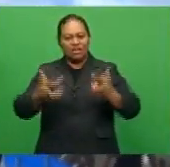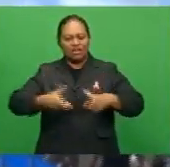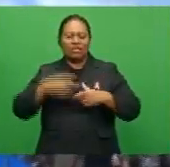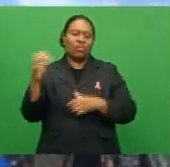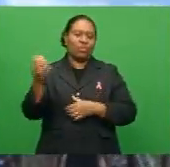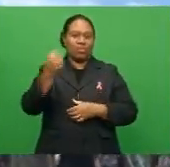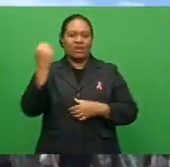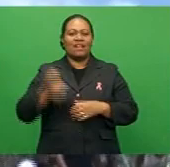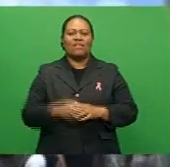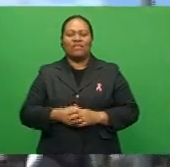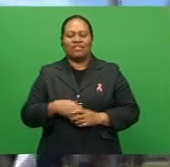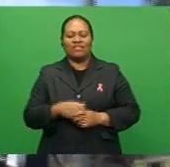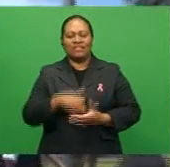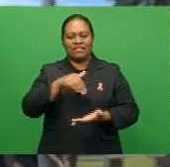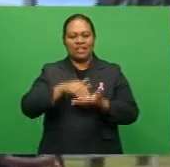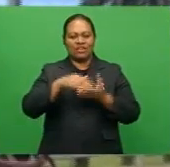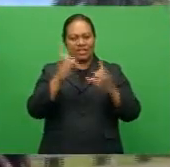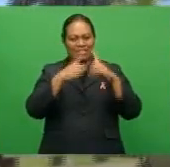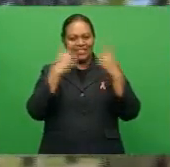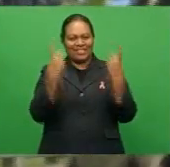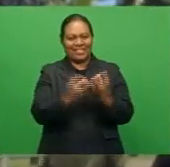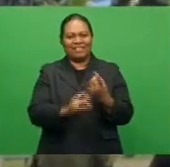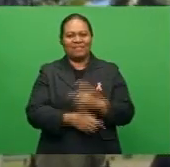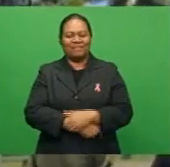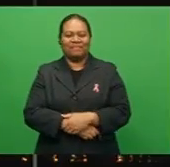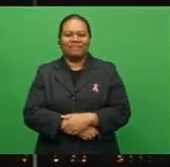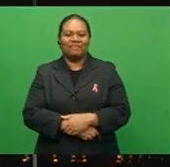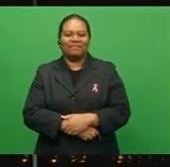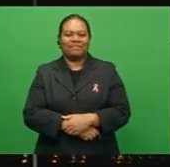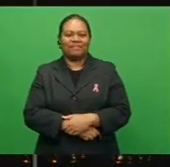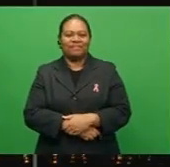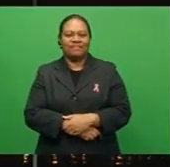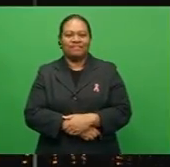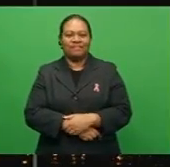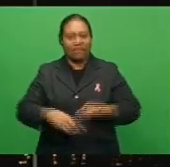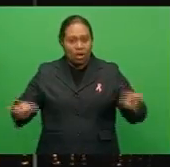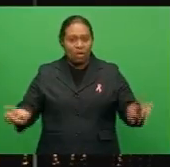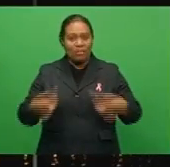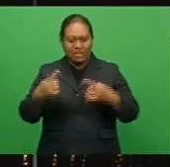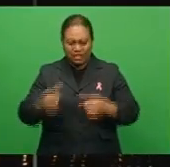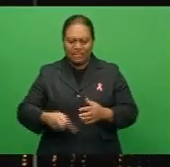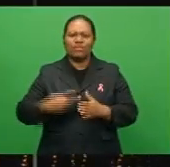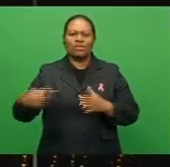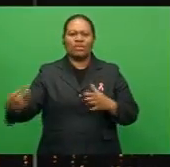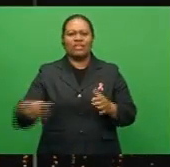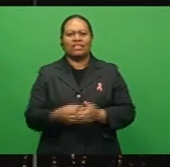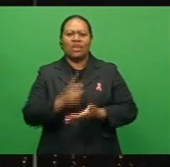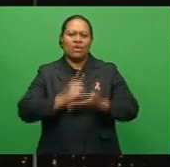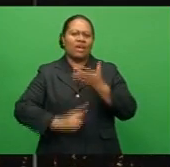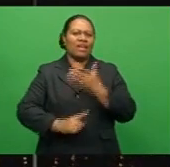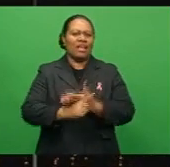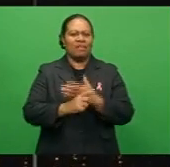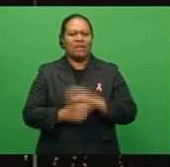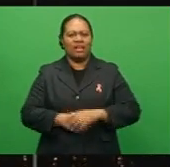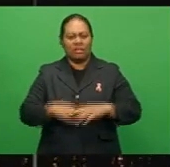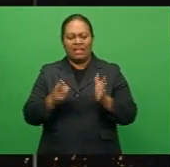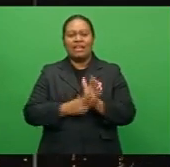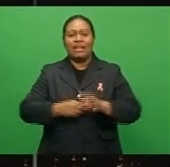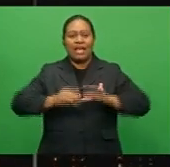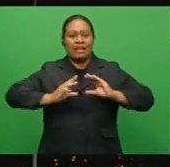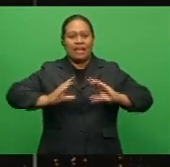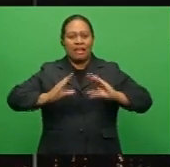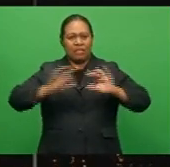groups showcasing their love and talent for the sport. Talimaterukula again with the details. For 24-year-old